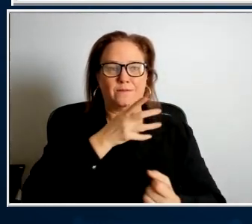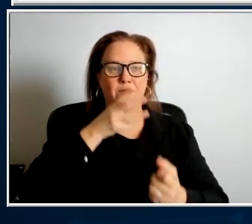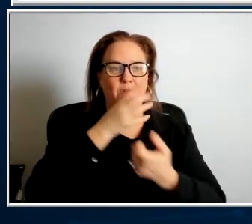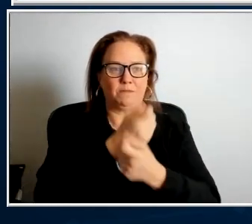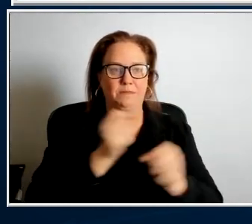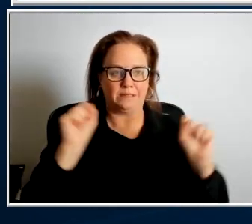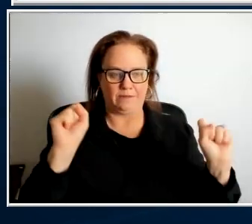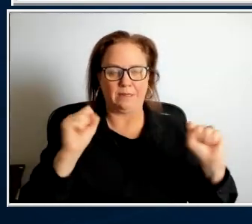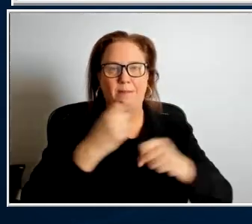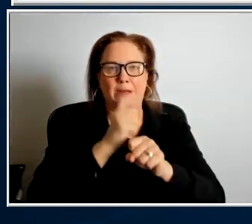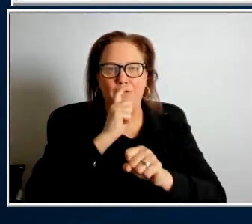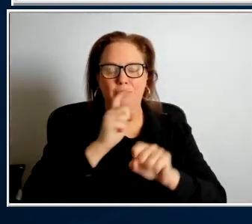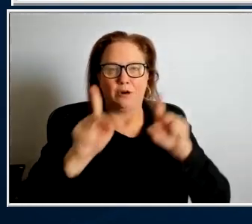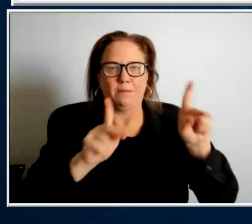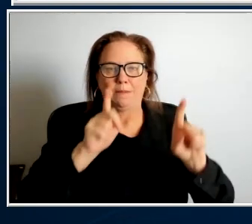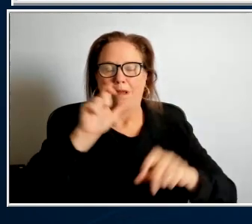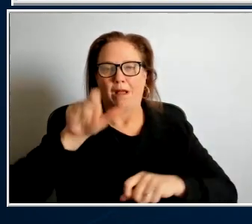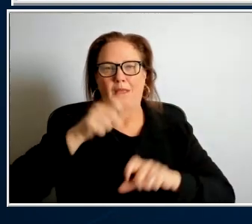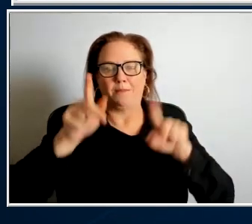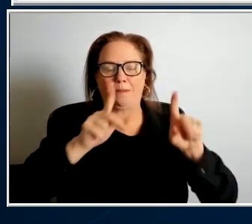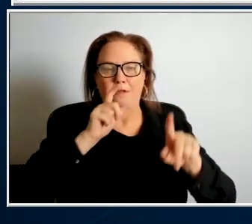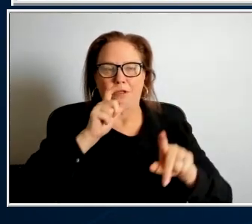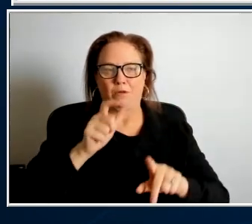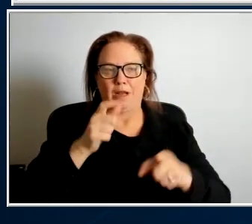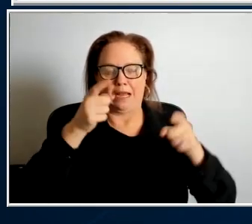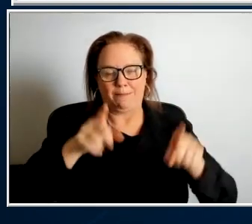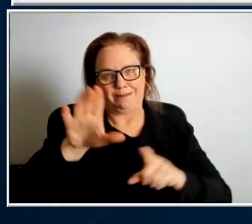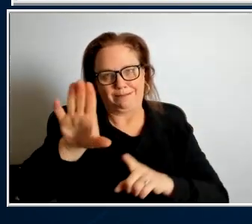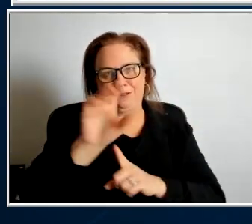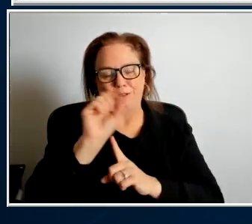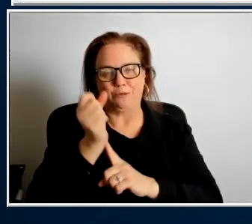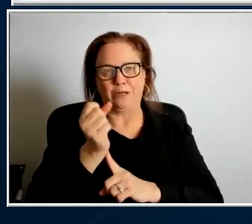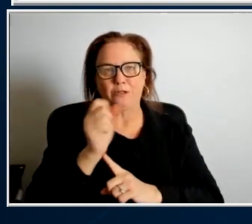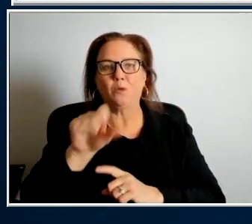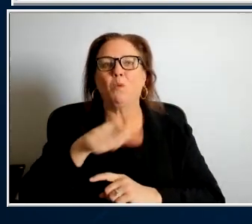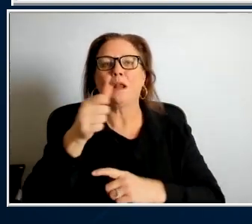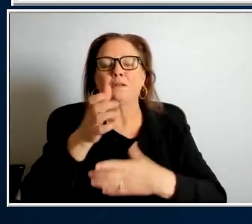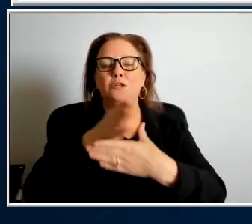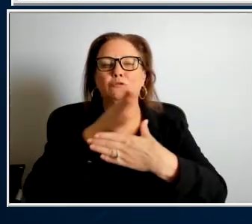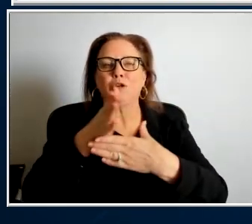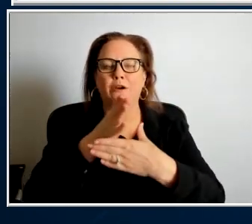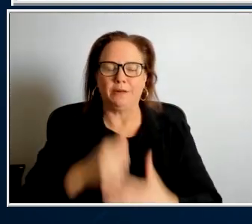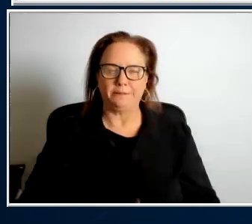make sure that other people don't end up in your position. What else are you sharing?